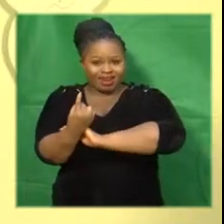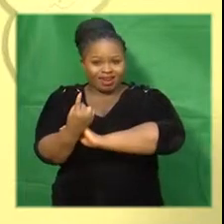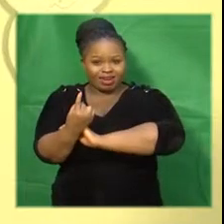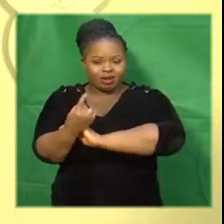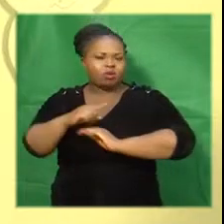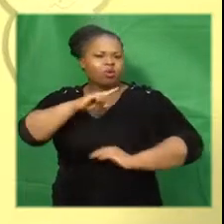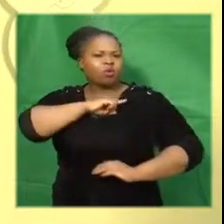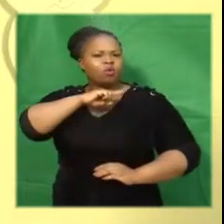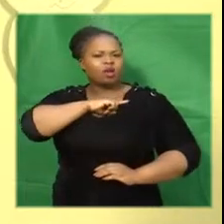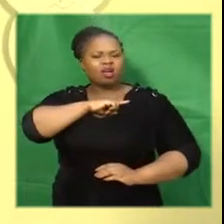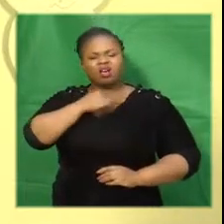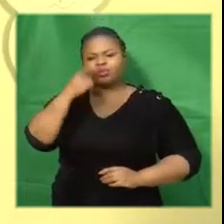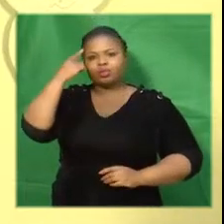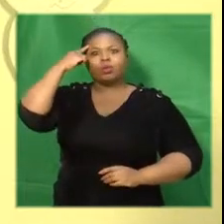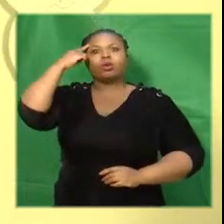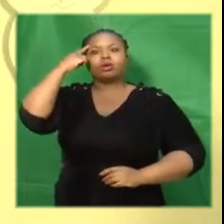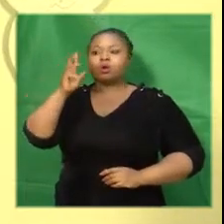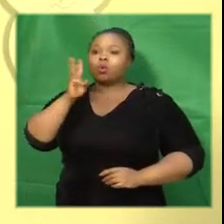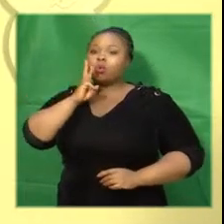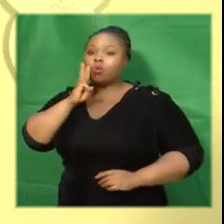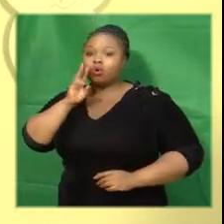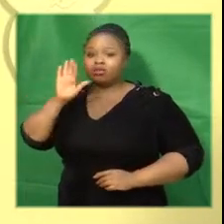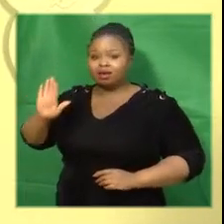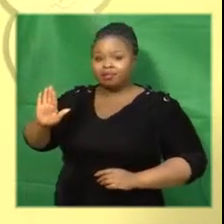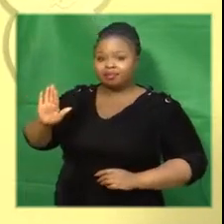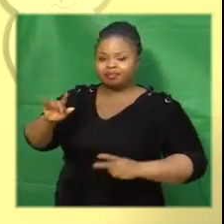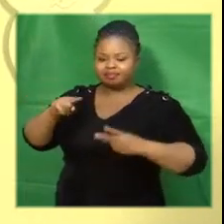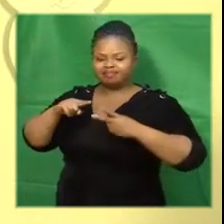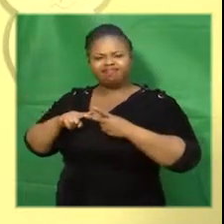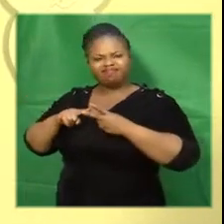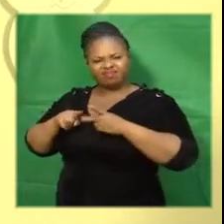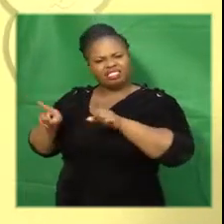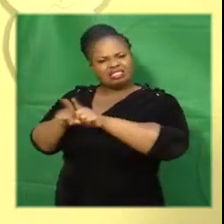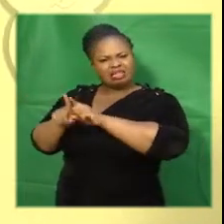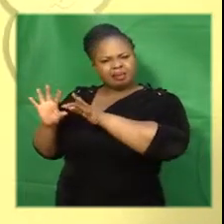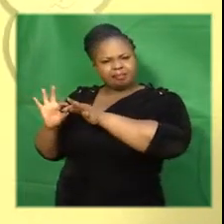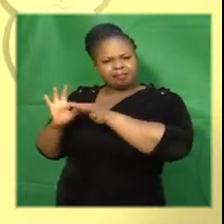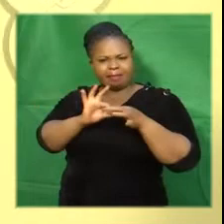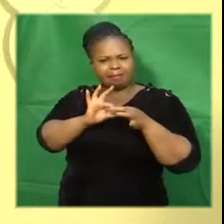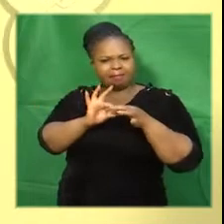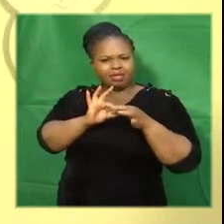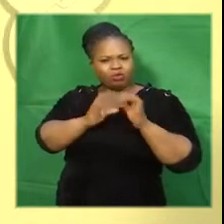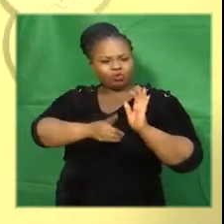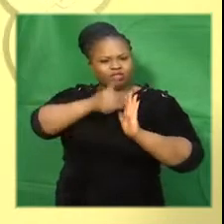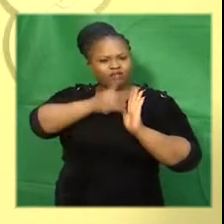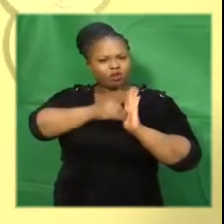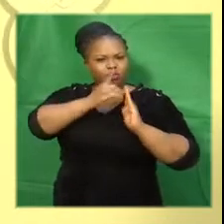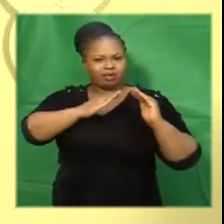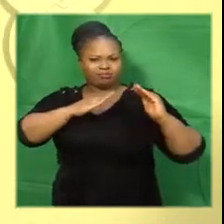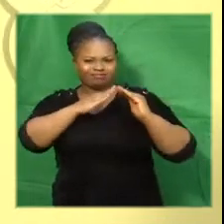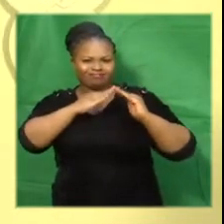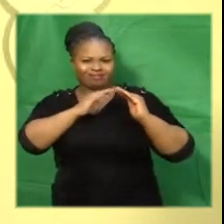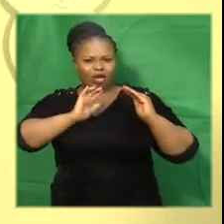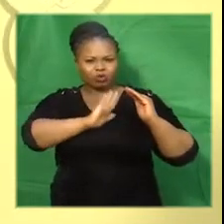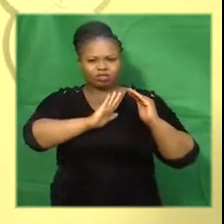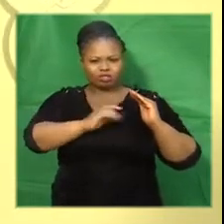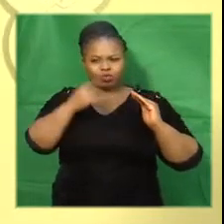understanding that the provision of water is closely tied to the development of human